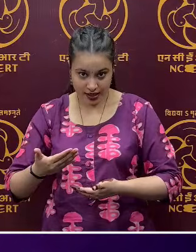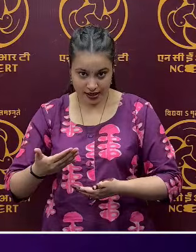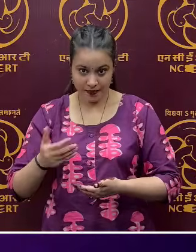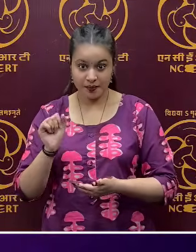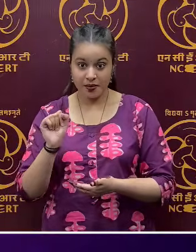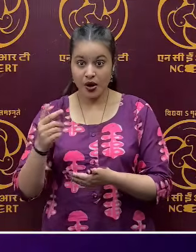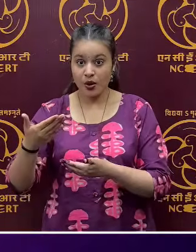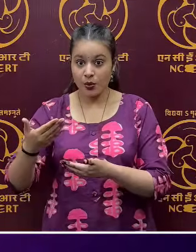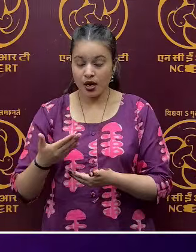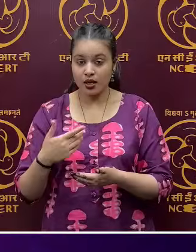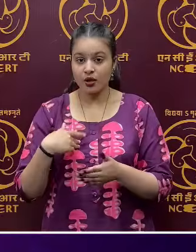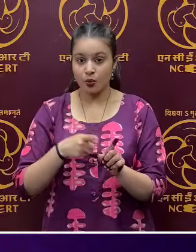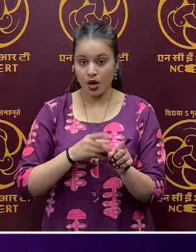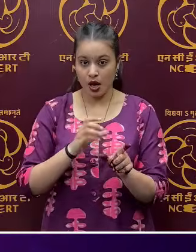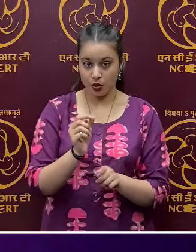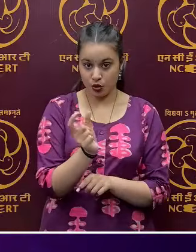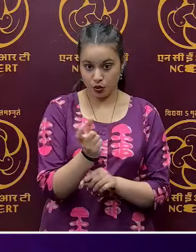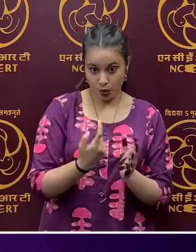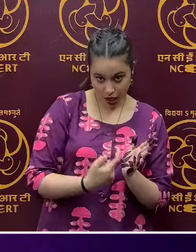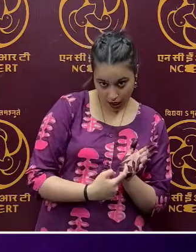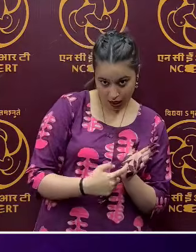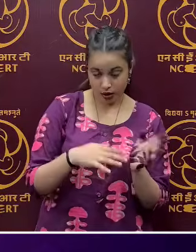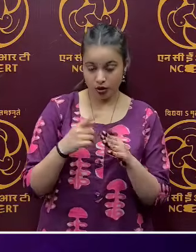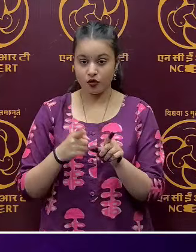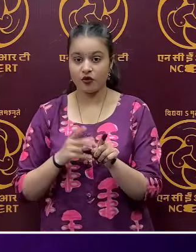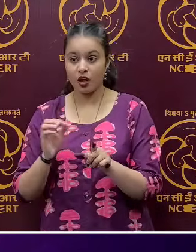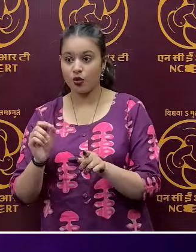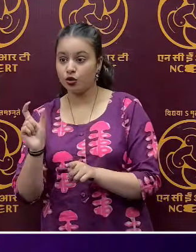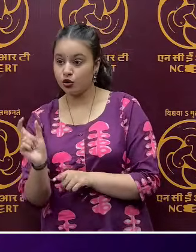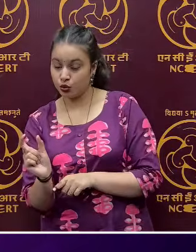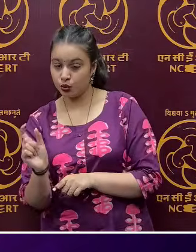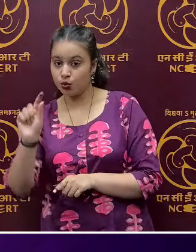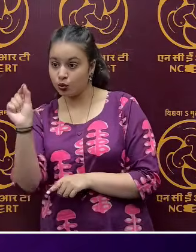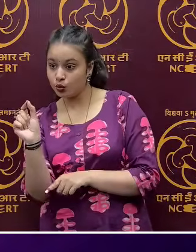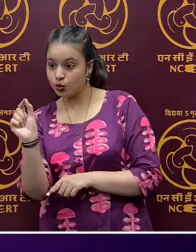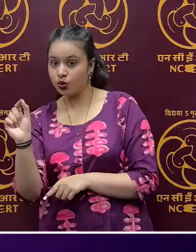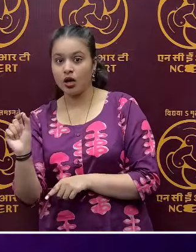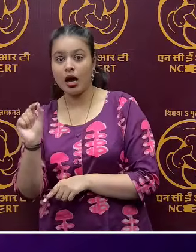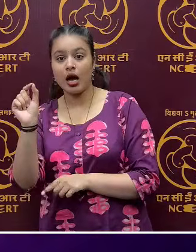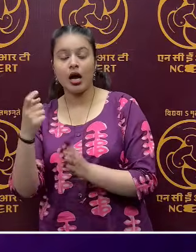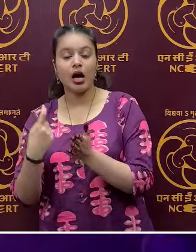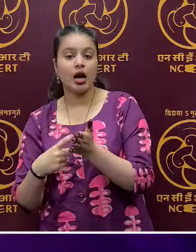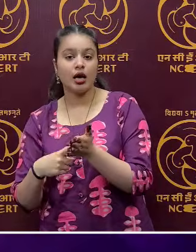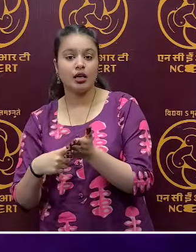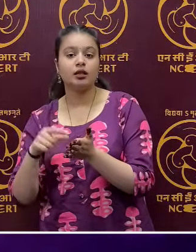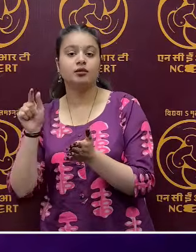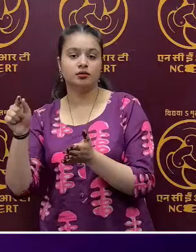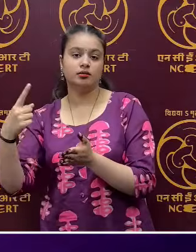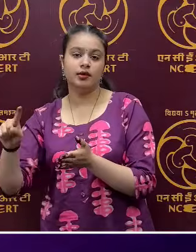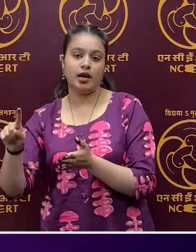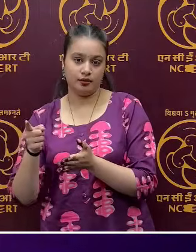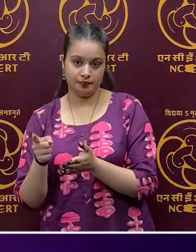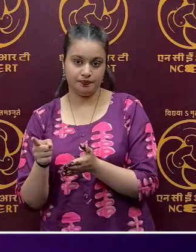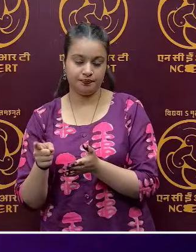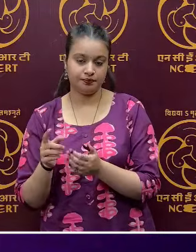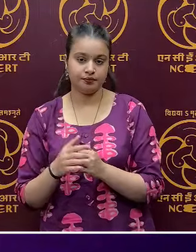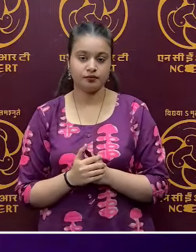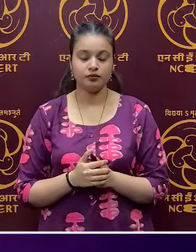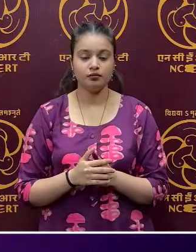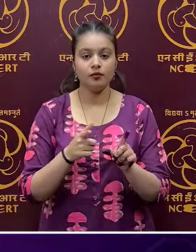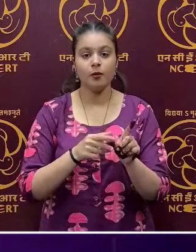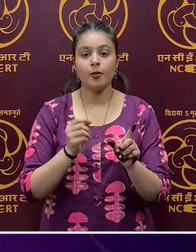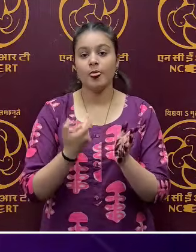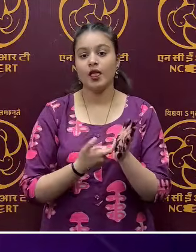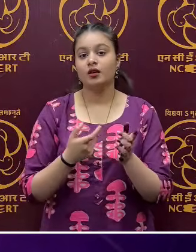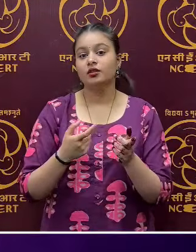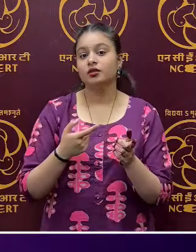here? Y-O-U-R or one with apostrophe? One with apostrophe, it means you are welcome. You are welcome, right. You are welcome will